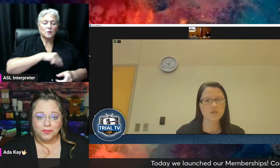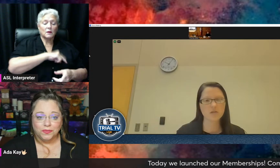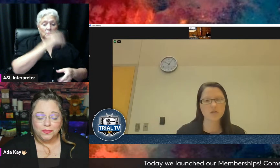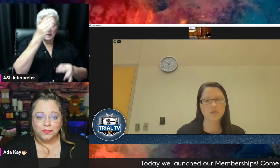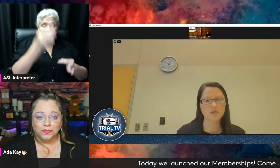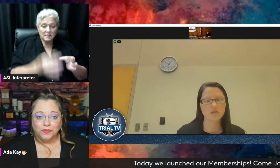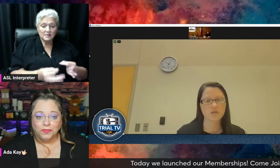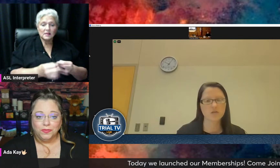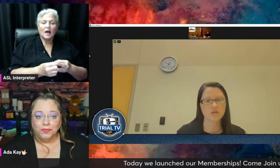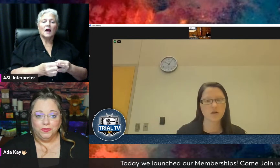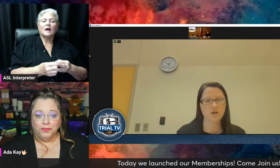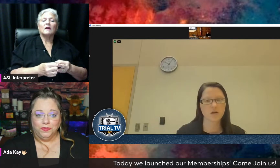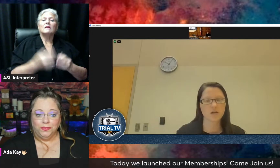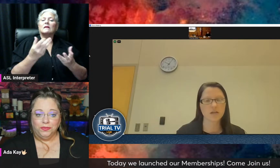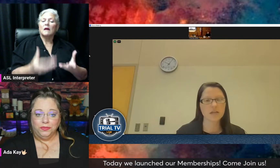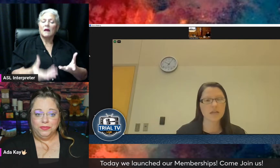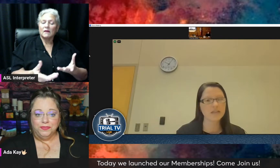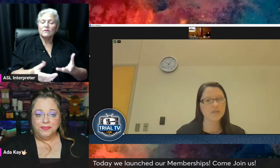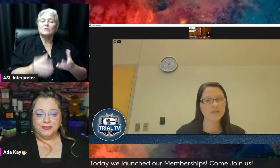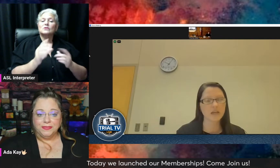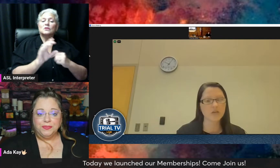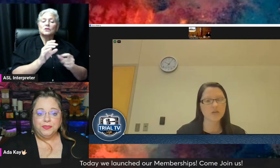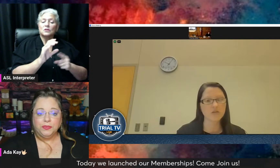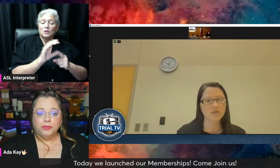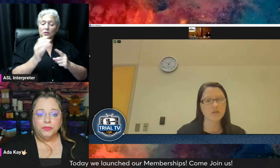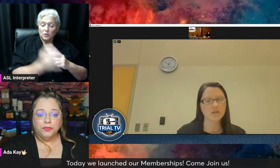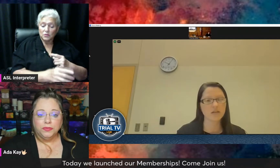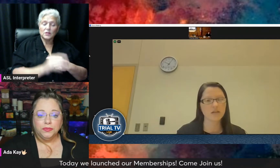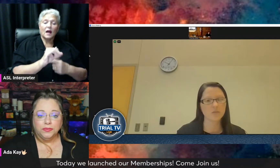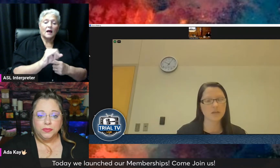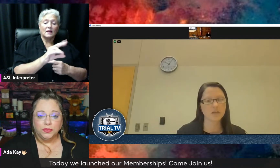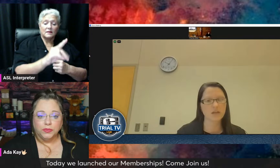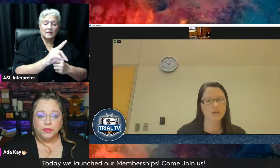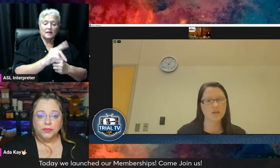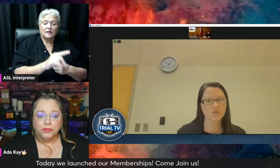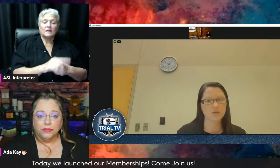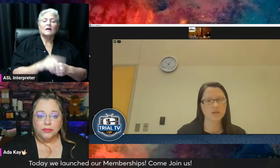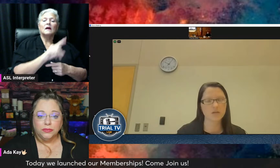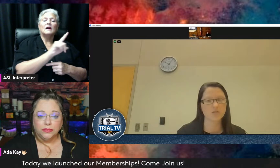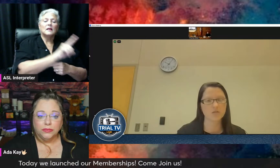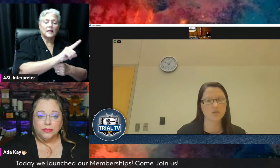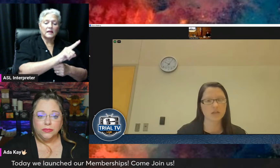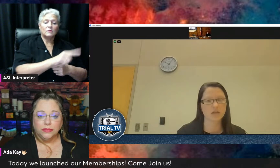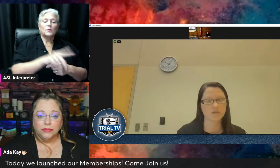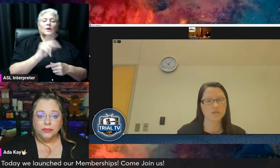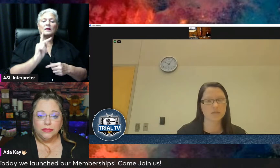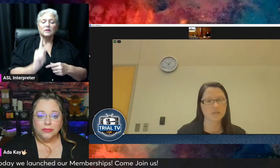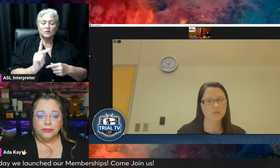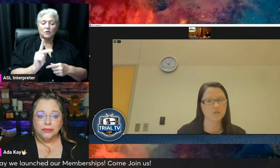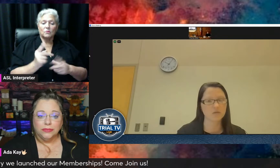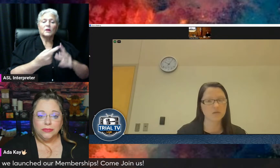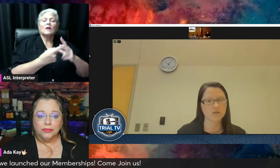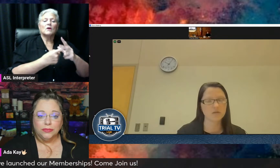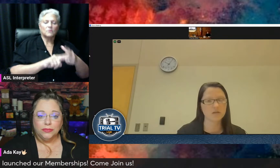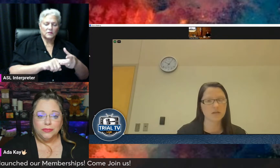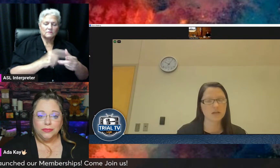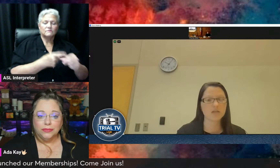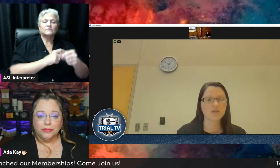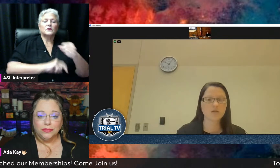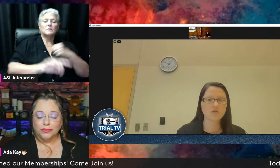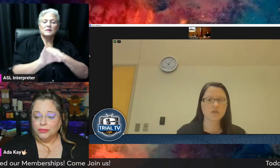and those conclusions generally are identification, the latent print and the known print originated from the same